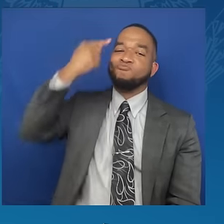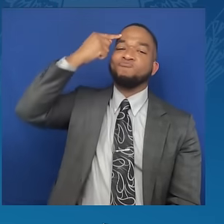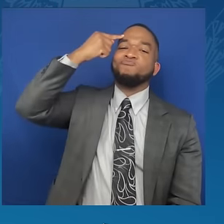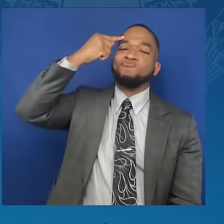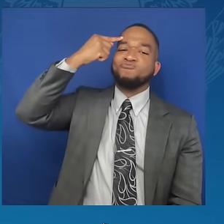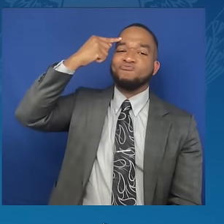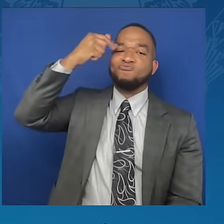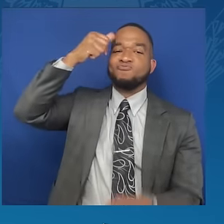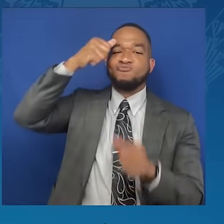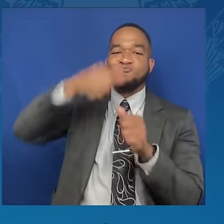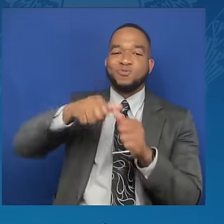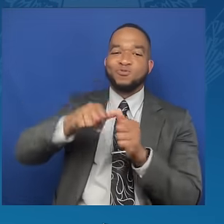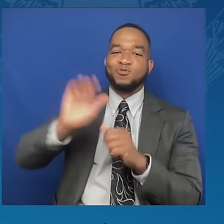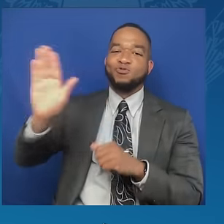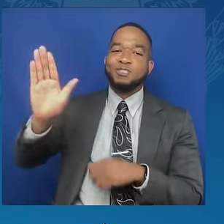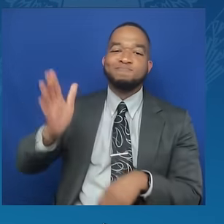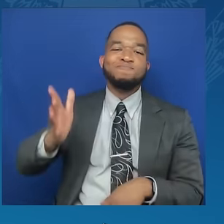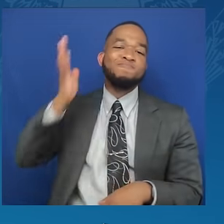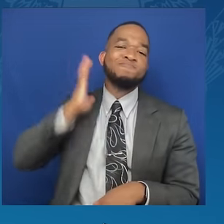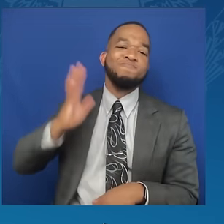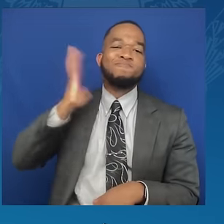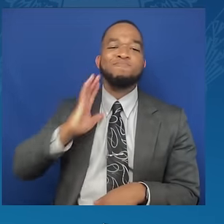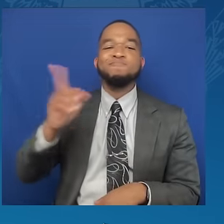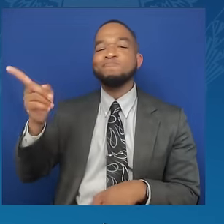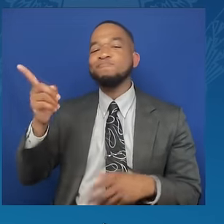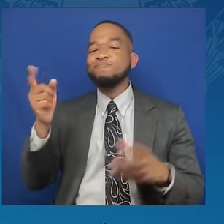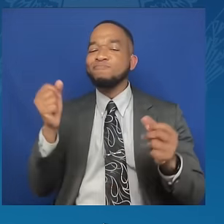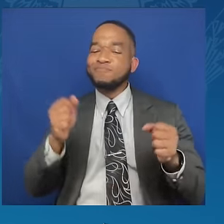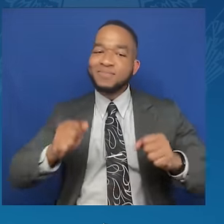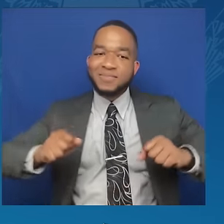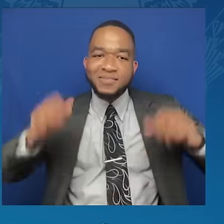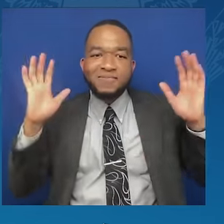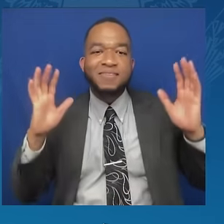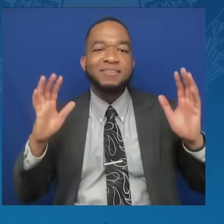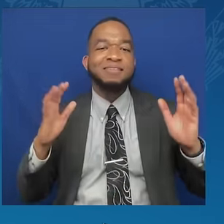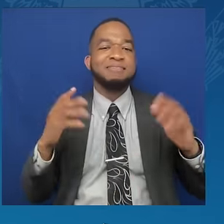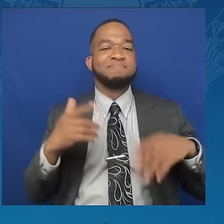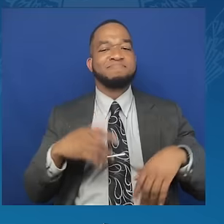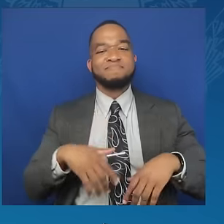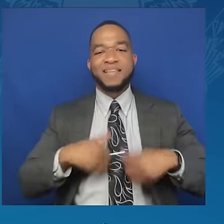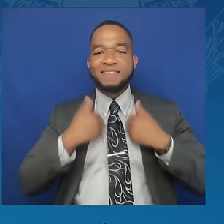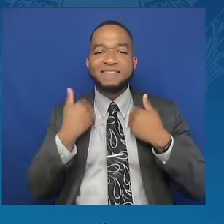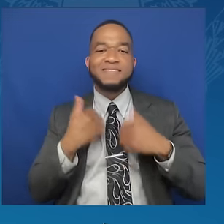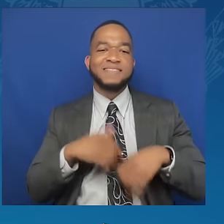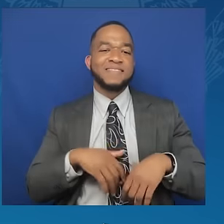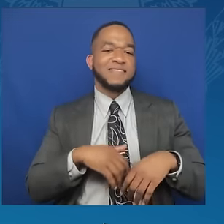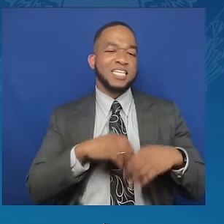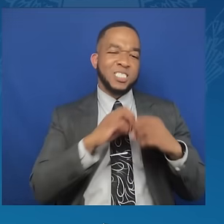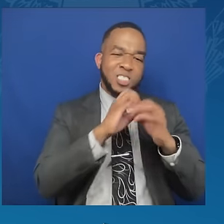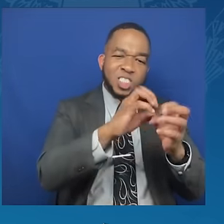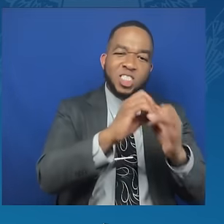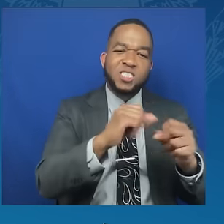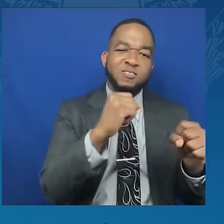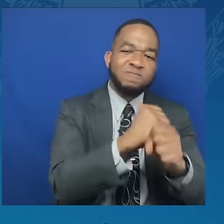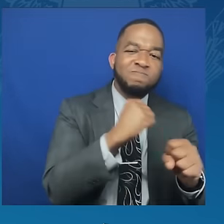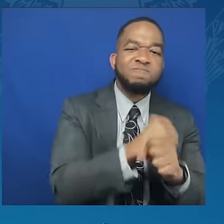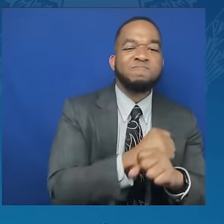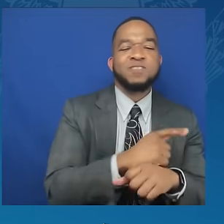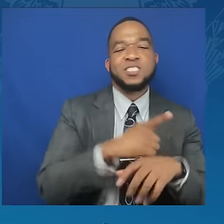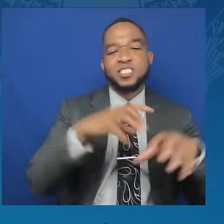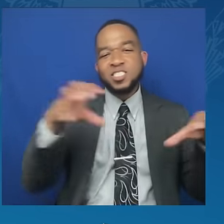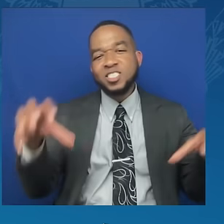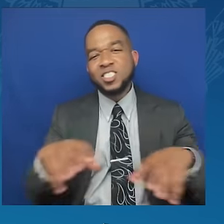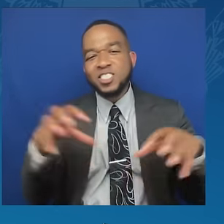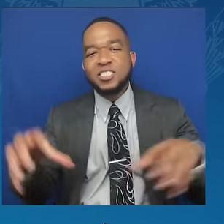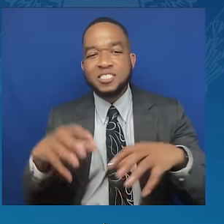Generations before us carried the baton, and now they have passed it to us. So